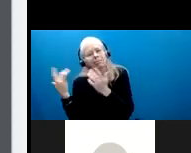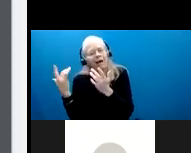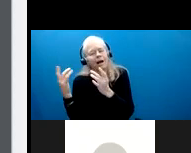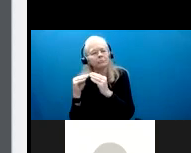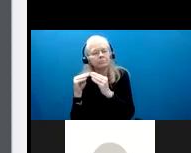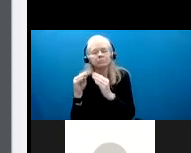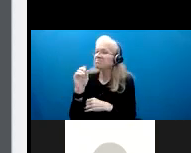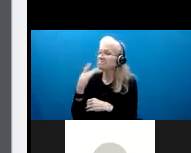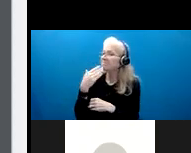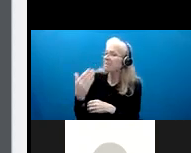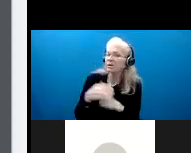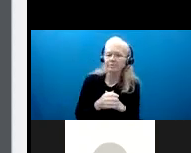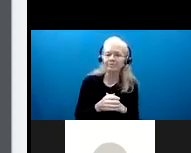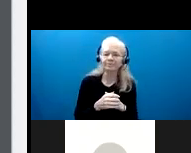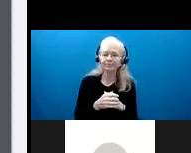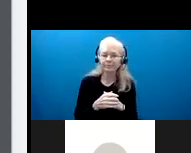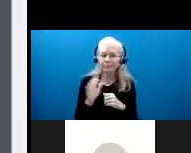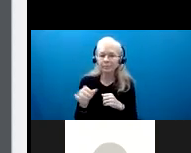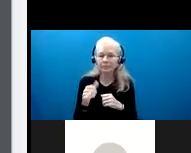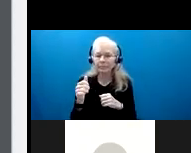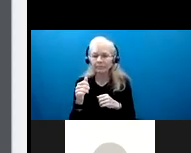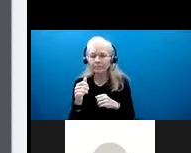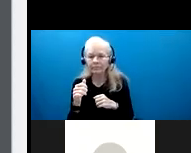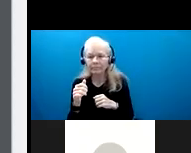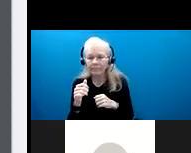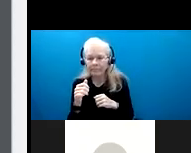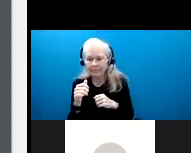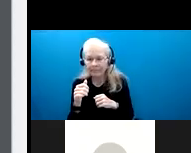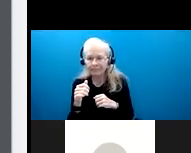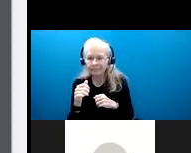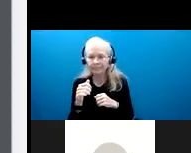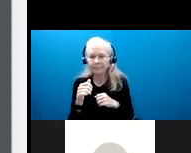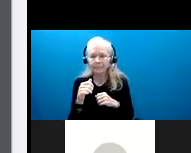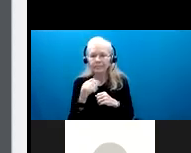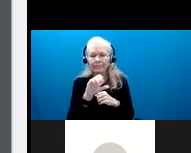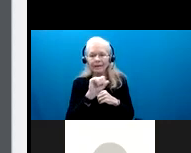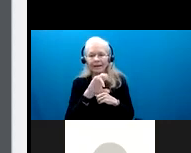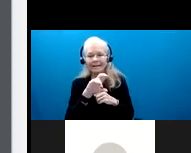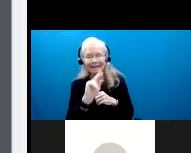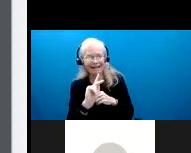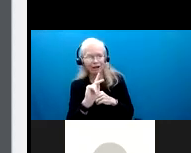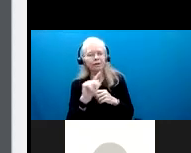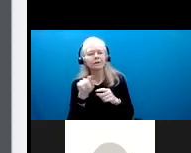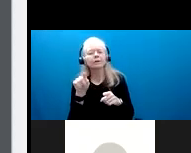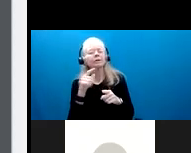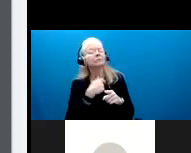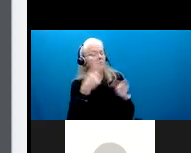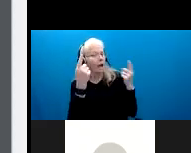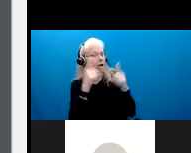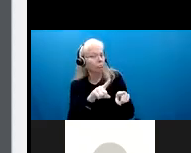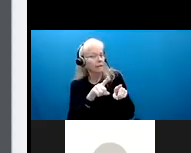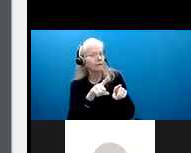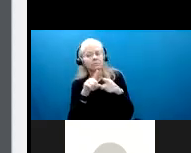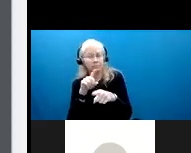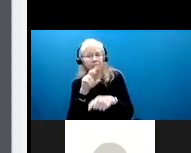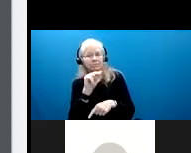I'll agree with Nancy in the sense that for the homeowner putting in an ADU,